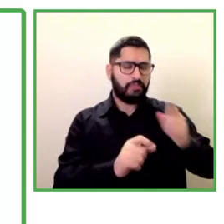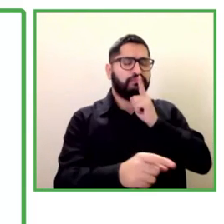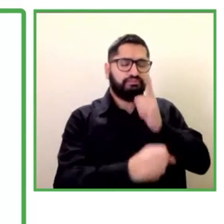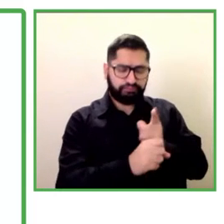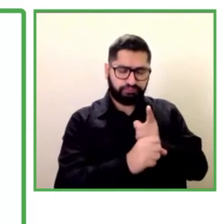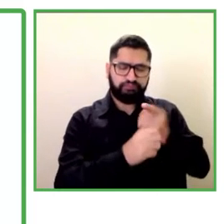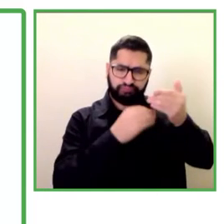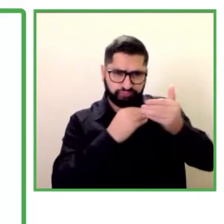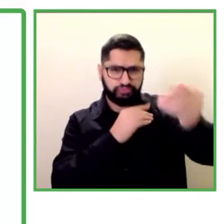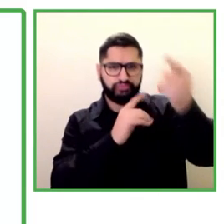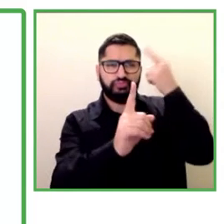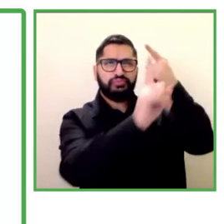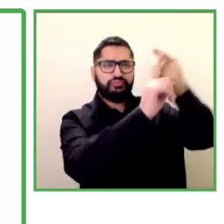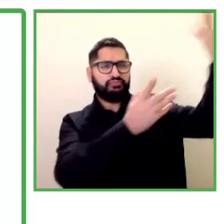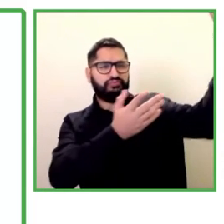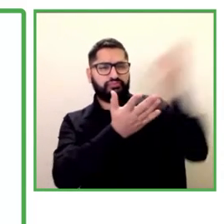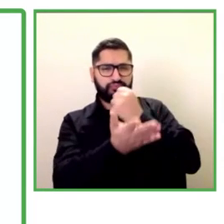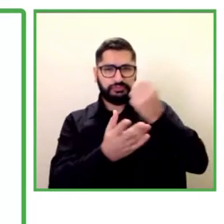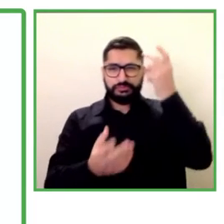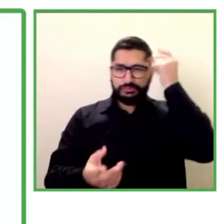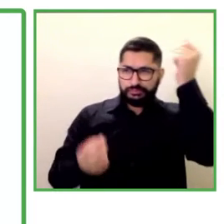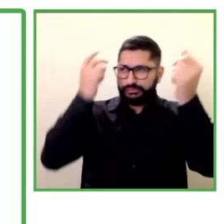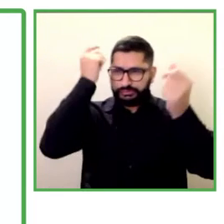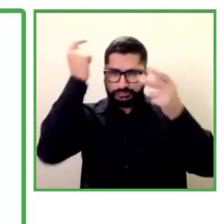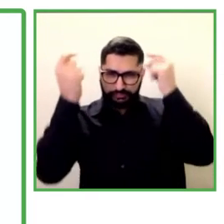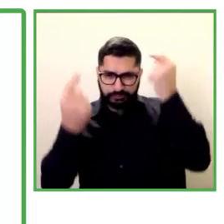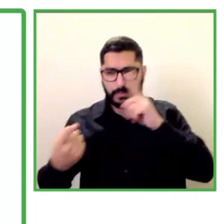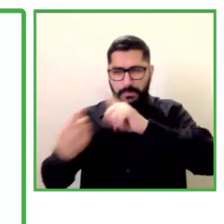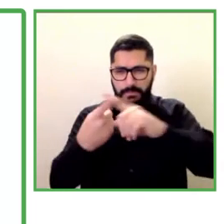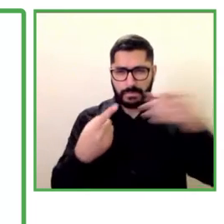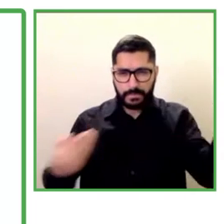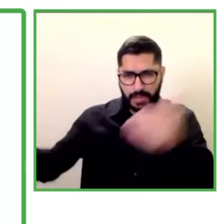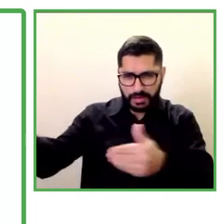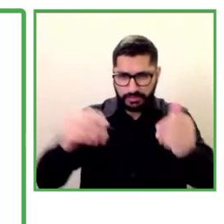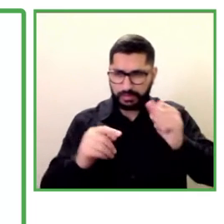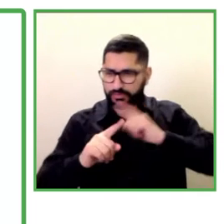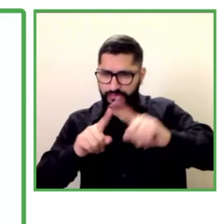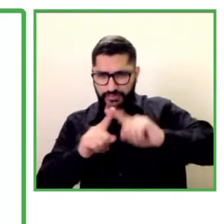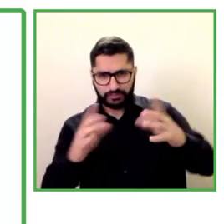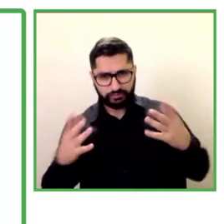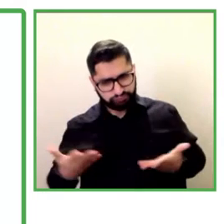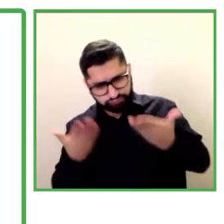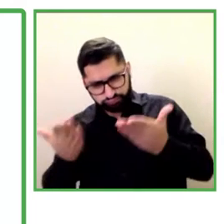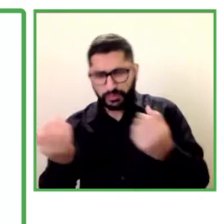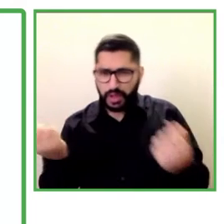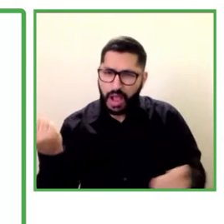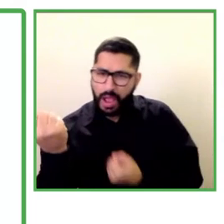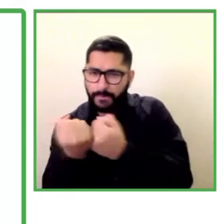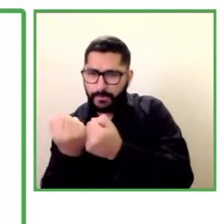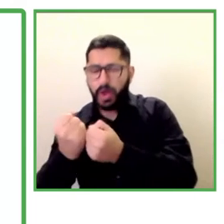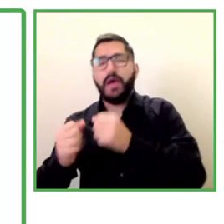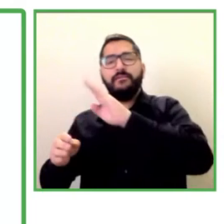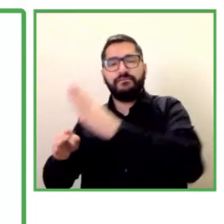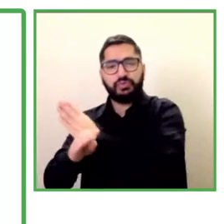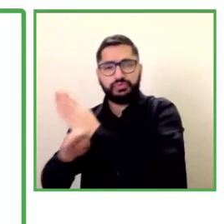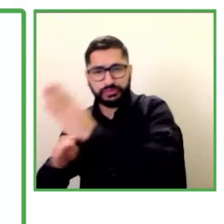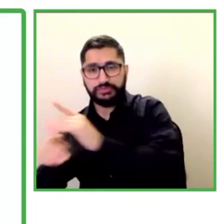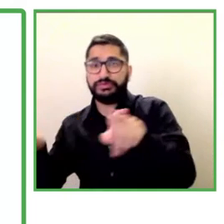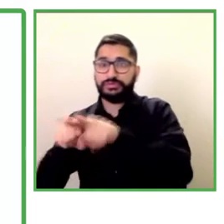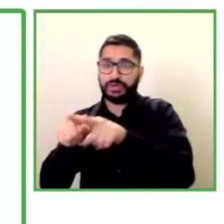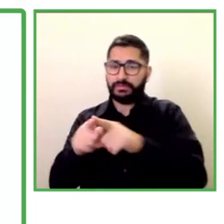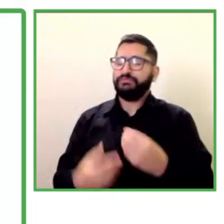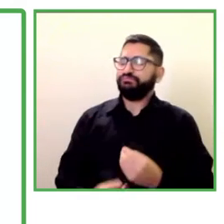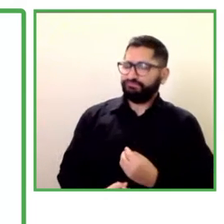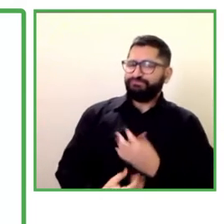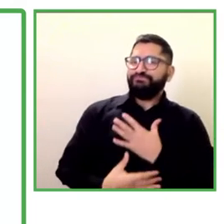conduct the initiatives and participate in these initiatives, but also we accompany companies that are just beginning in